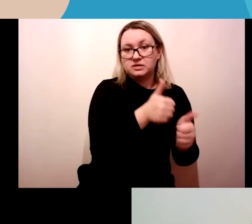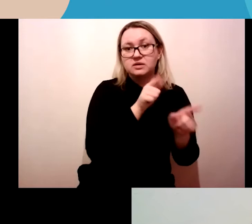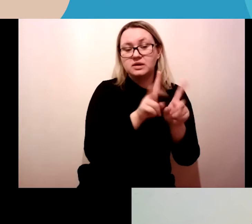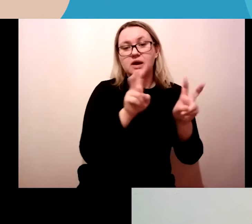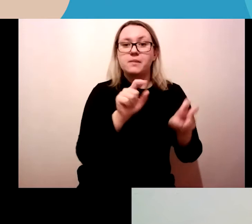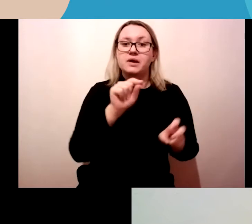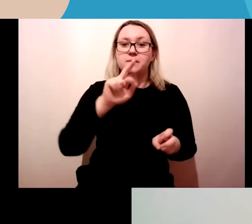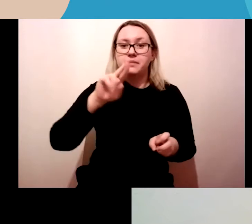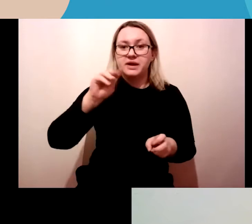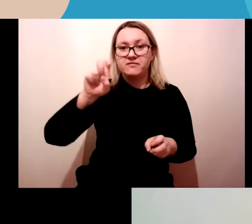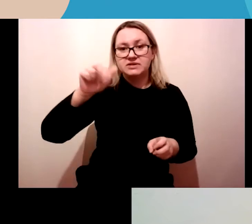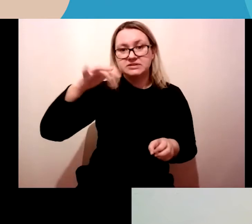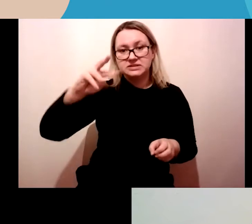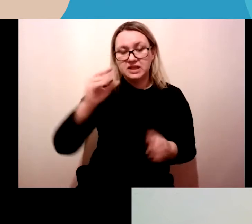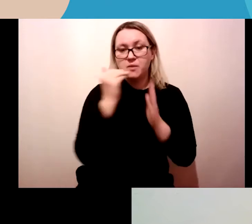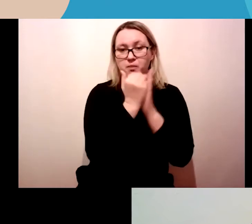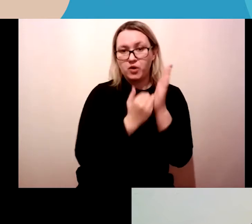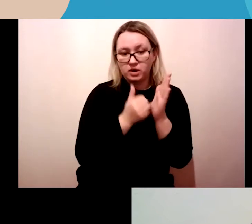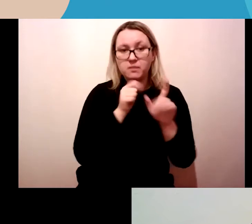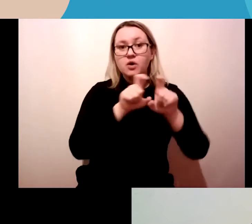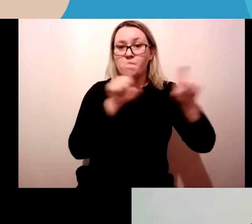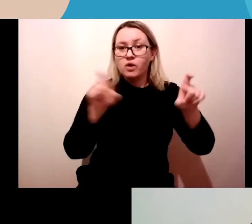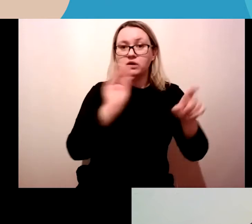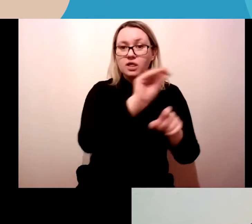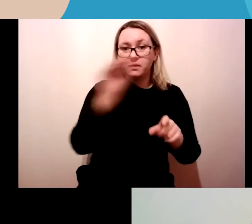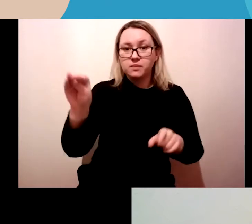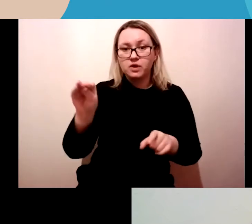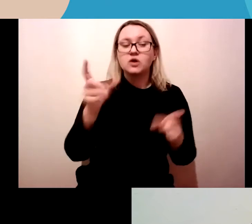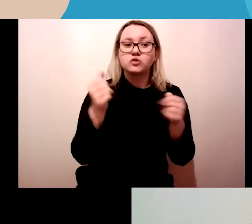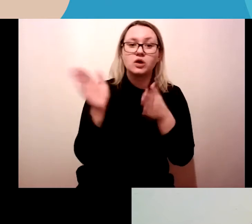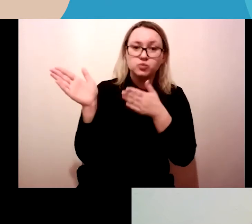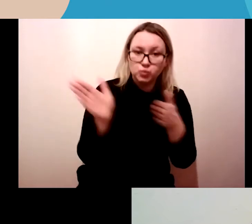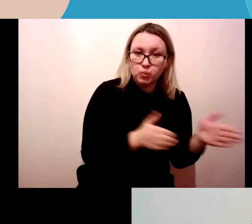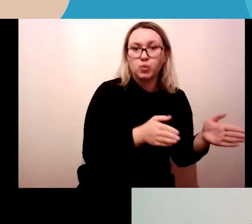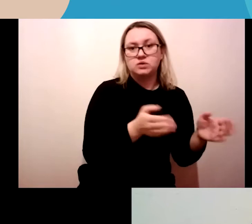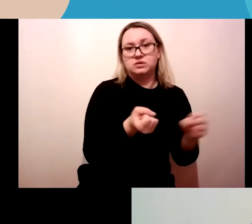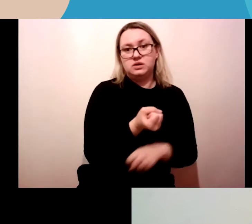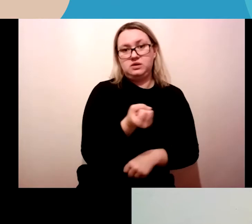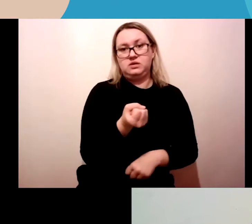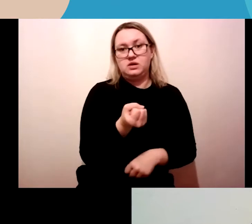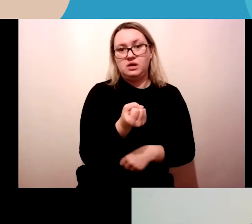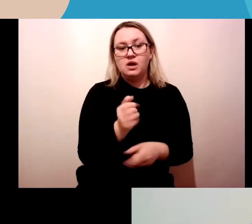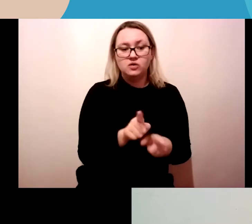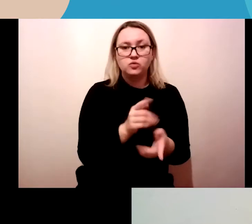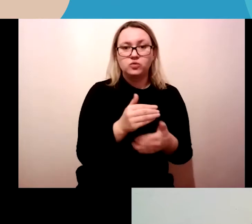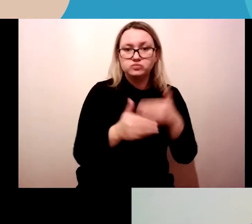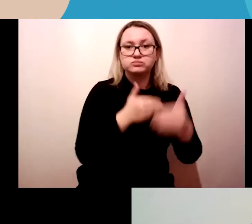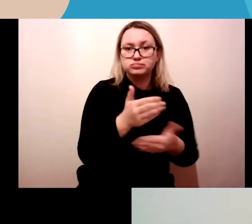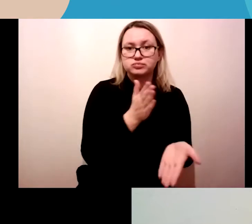of. We focus on prevention programs that have to be